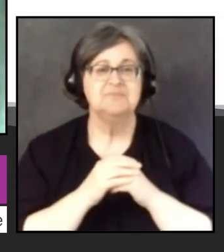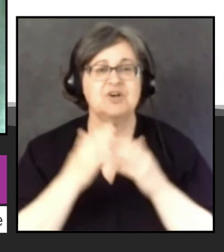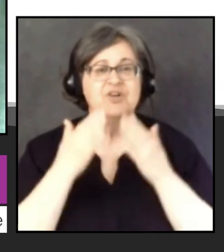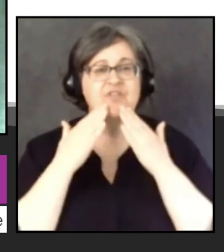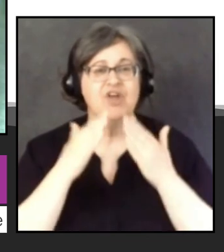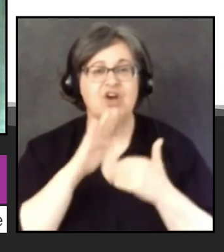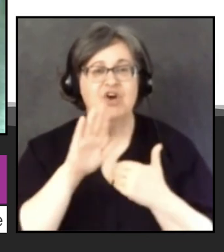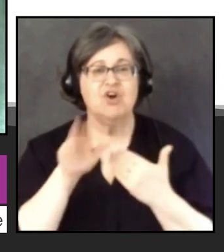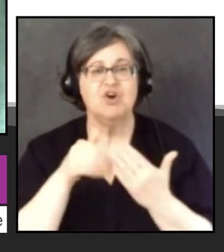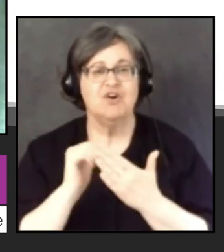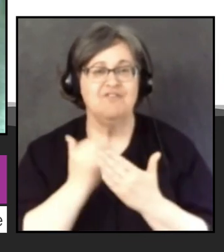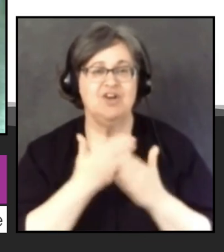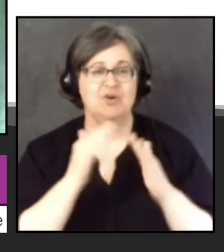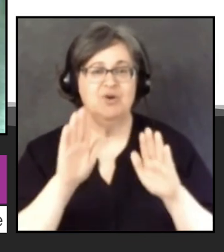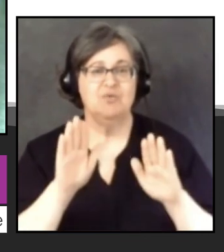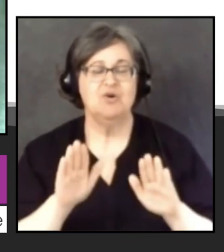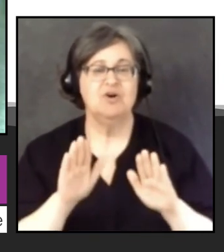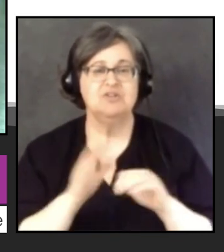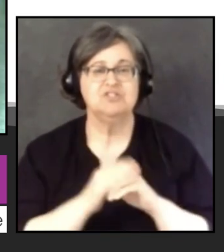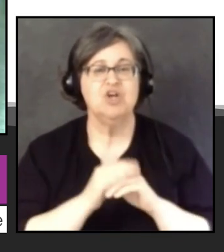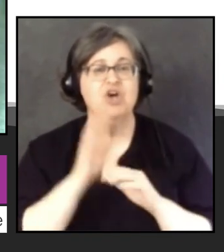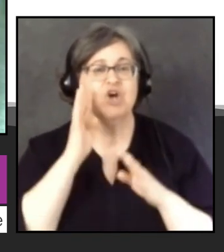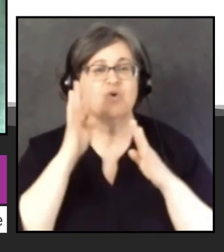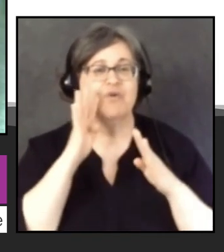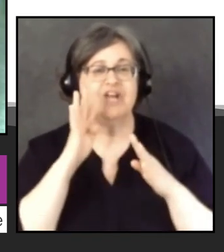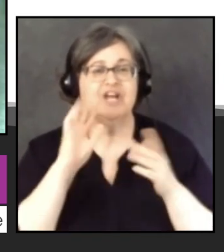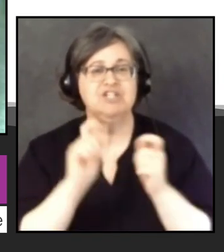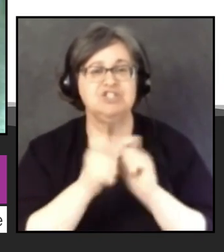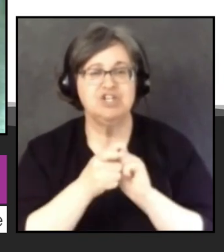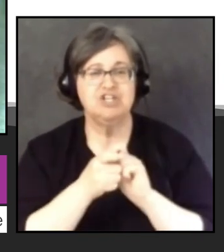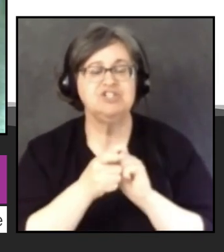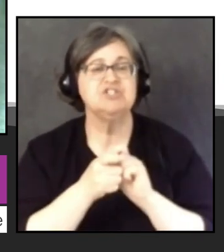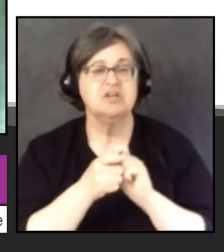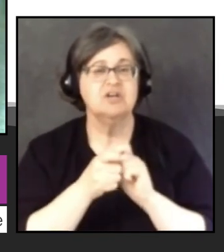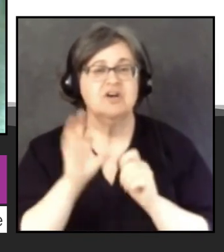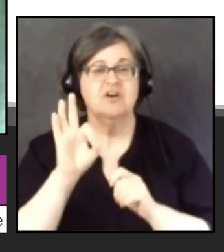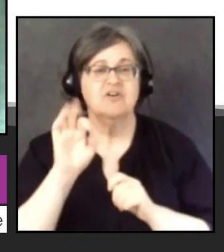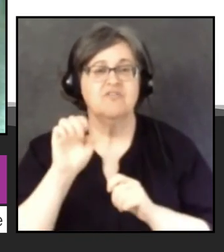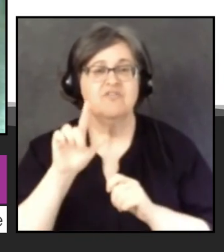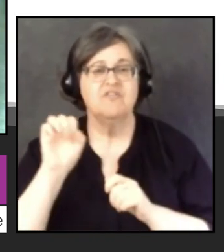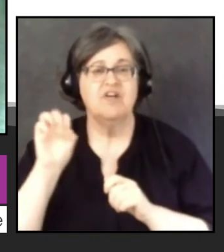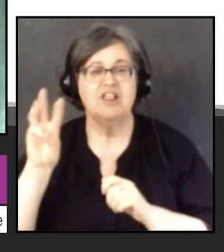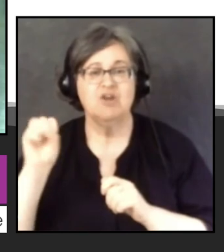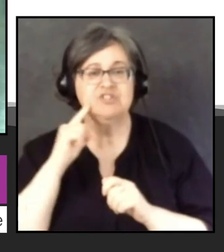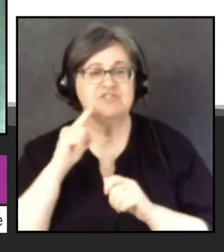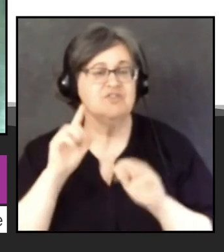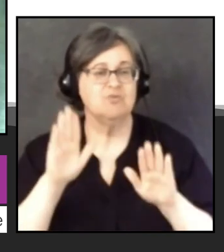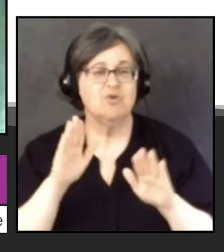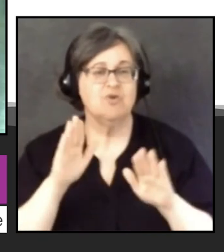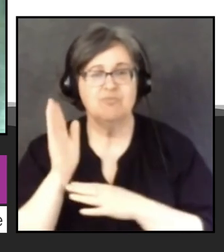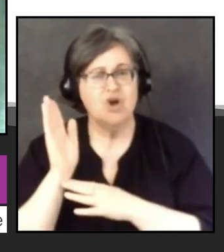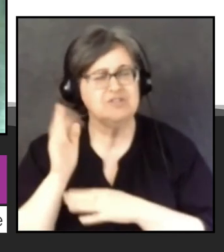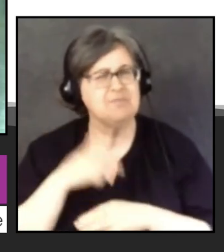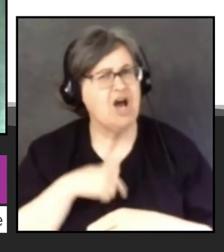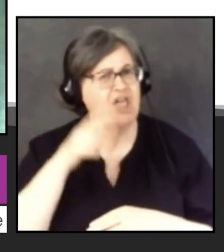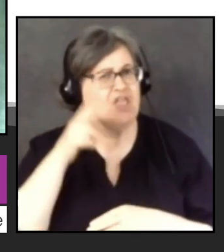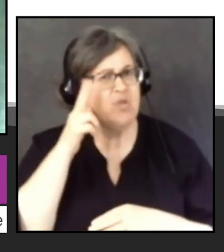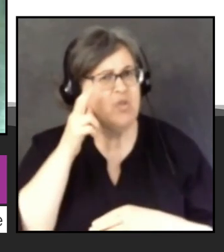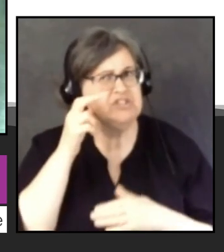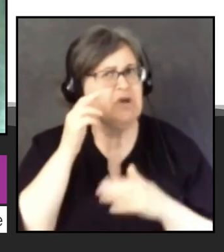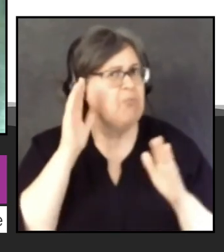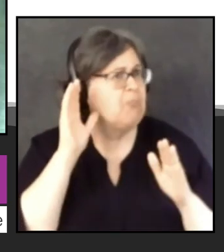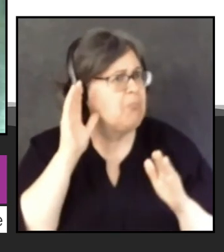thank all of our wonderful Create Change Fellows for these dynamic presentations. And as I was listening to all